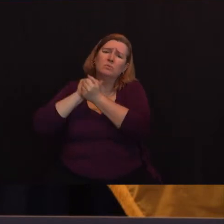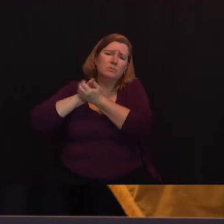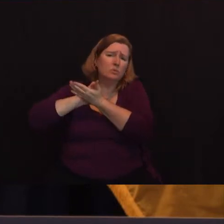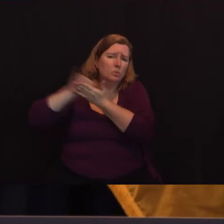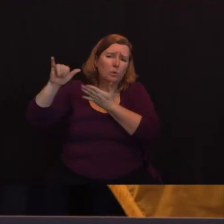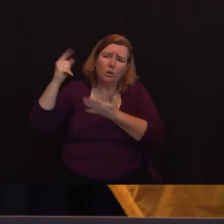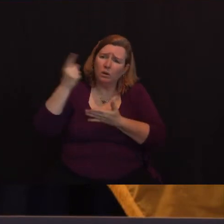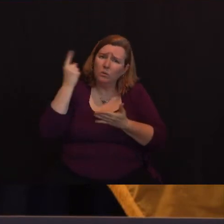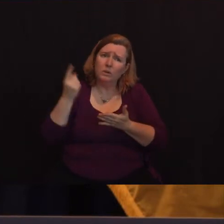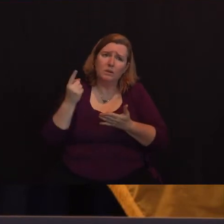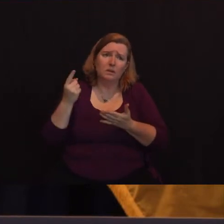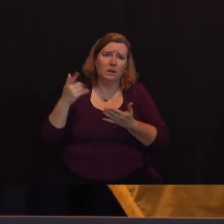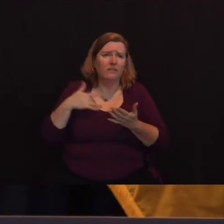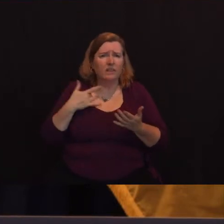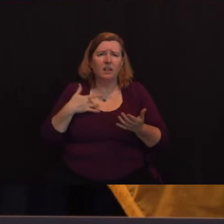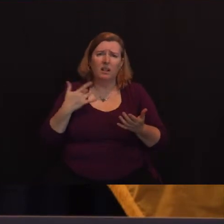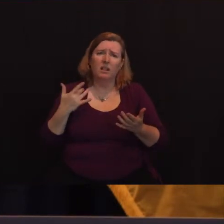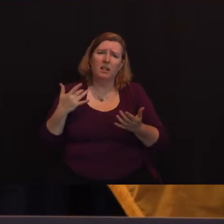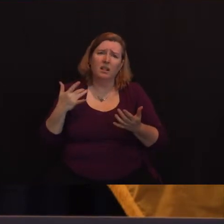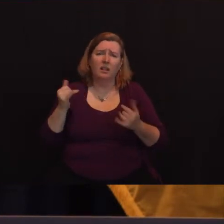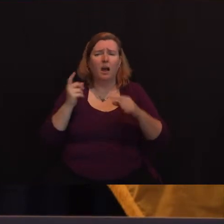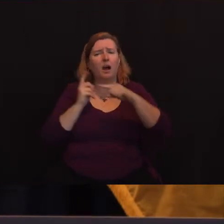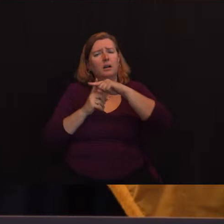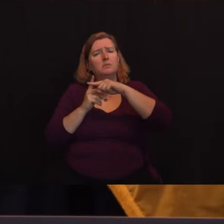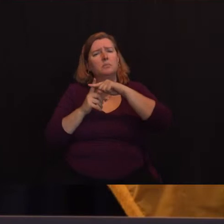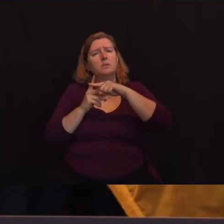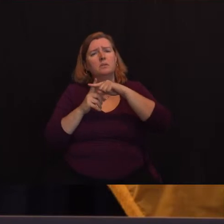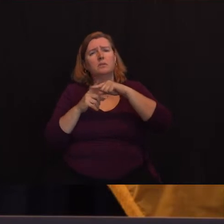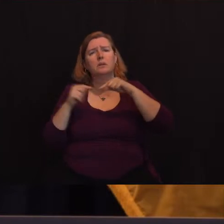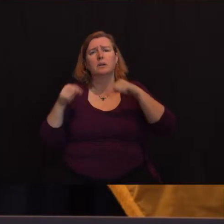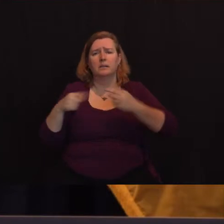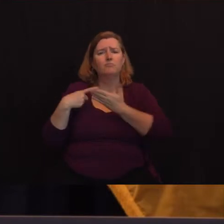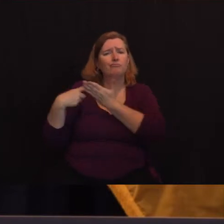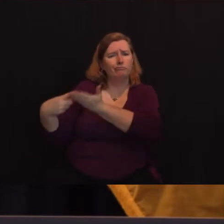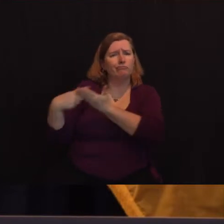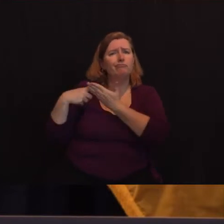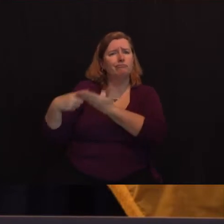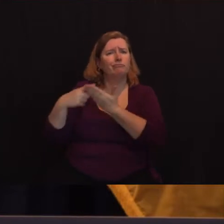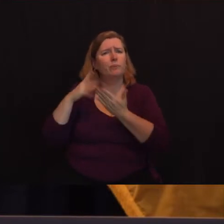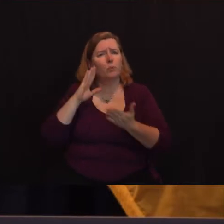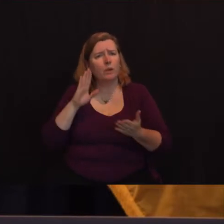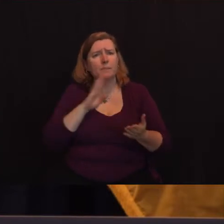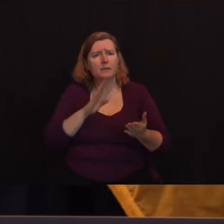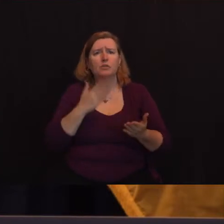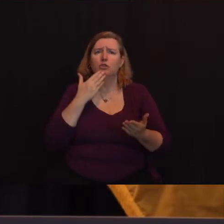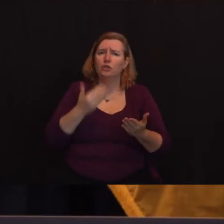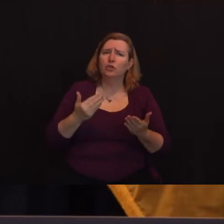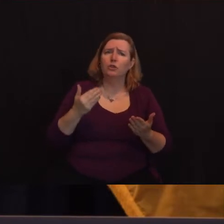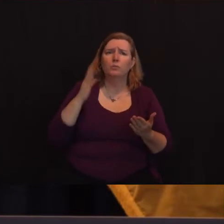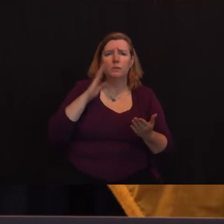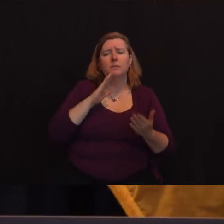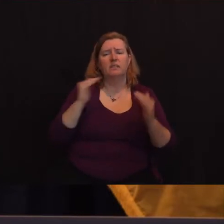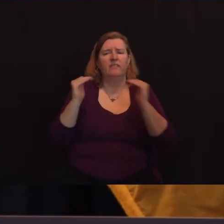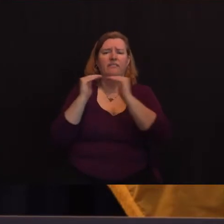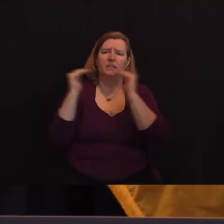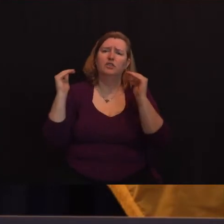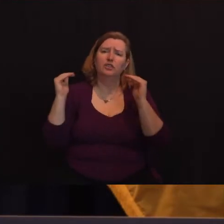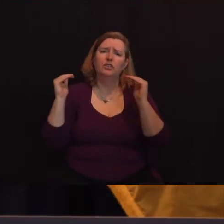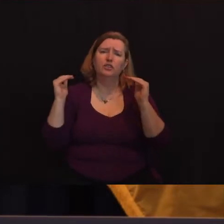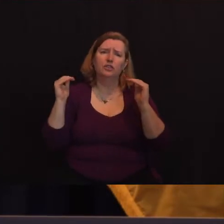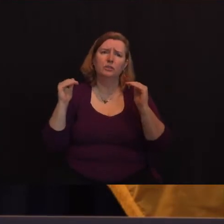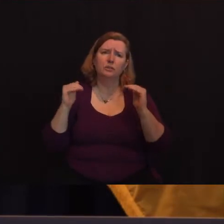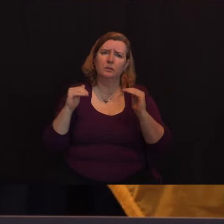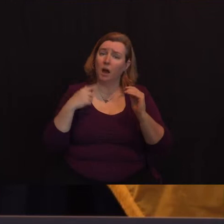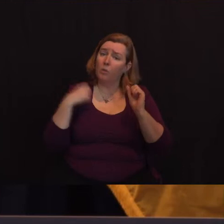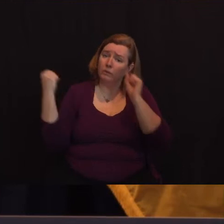still optimistic that this lands in a good and fair place. But I love the fact that we're fighting it. I'm